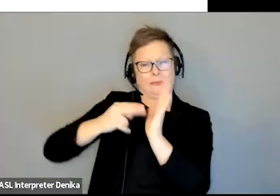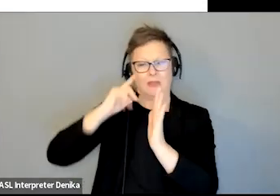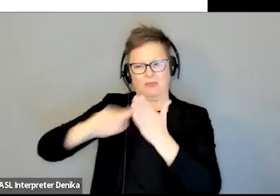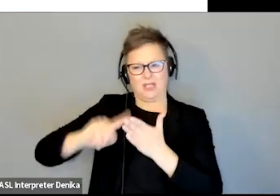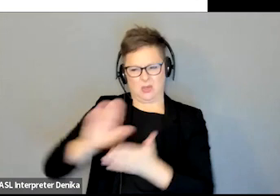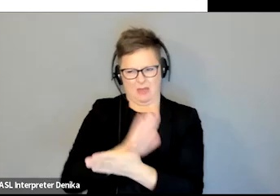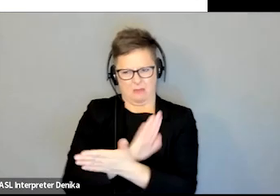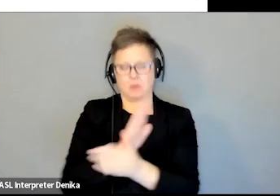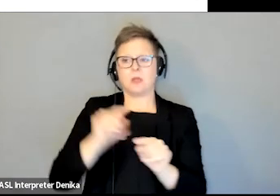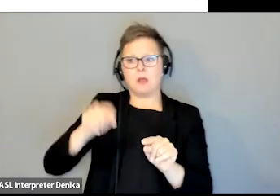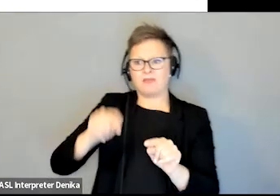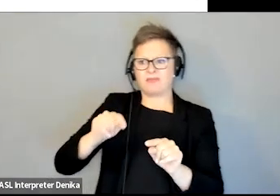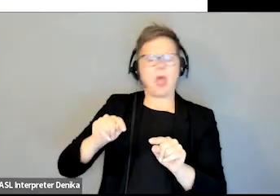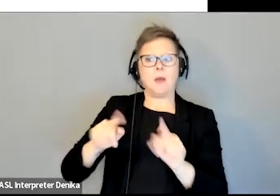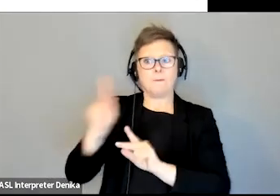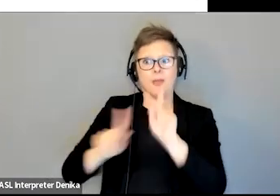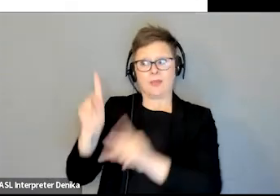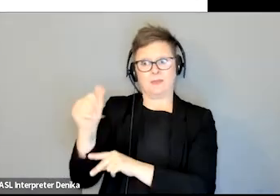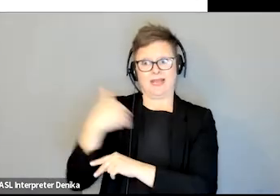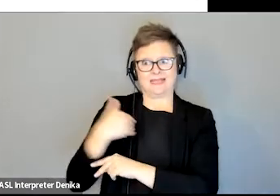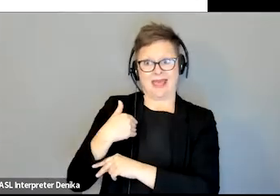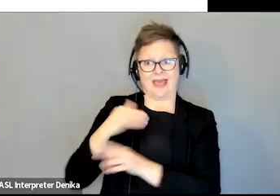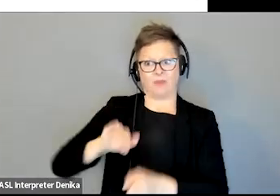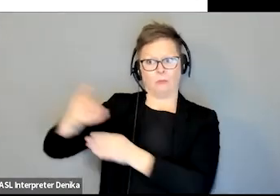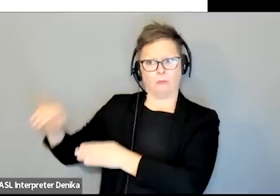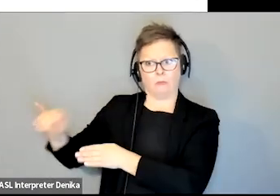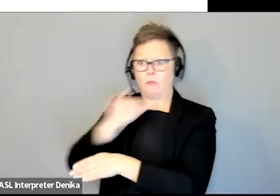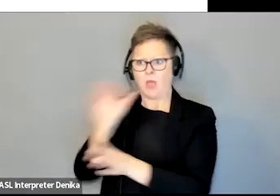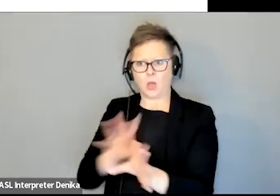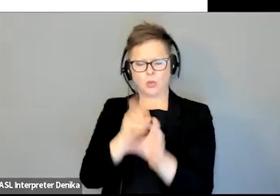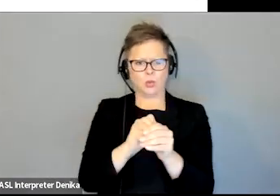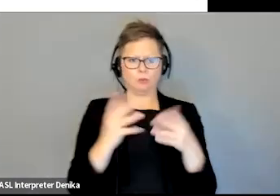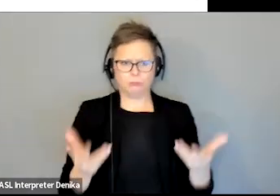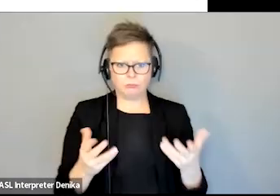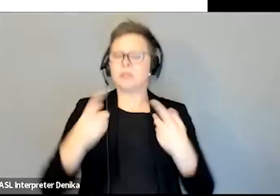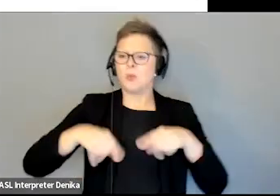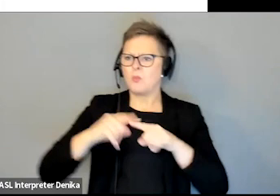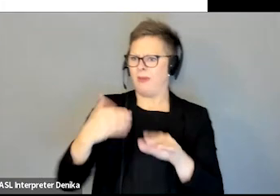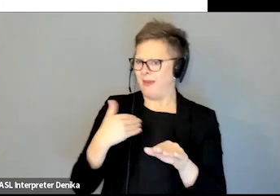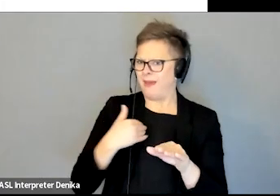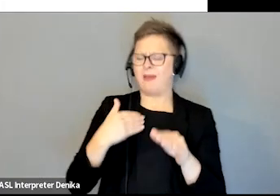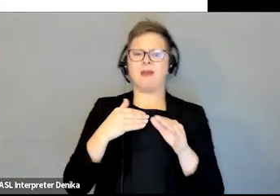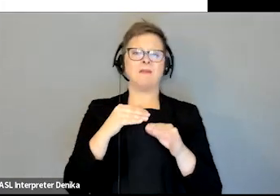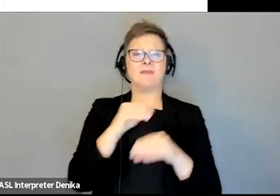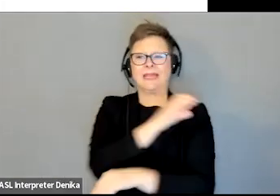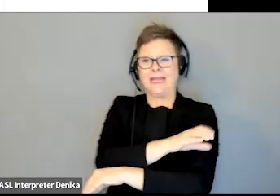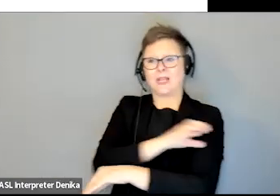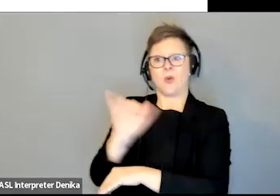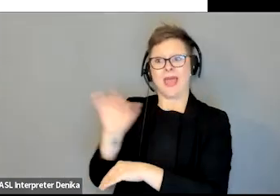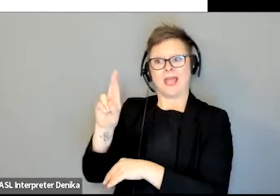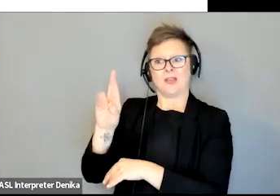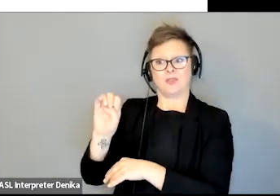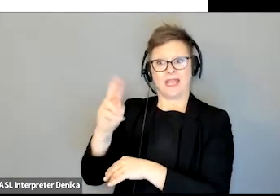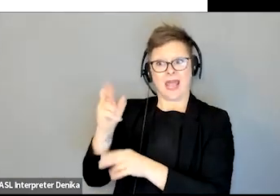excluded studies that focused on people with disabilities. So we approached this review from both the clinical and rehabilitation perspective and also a